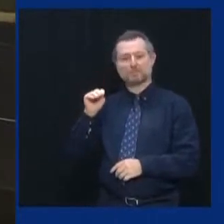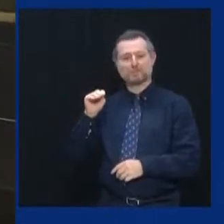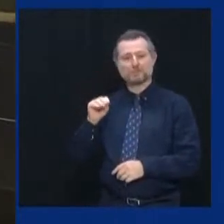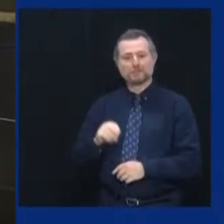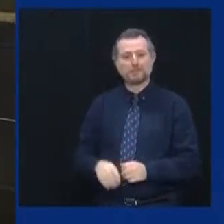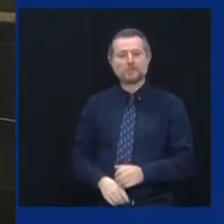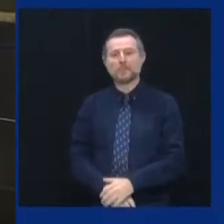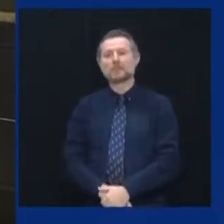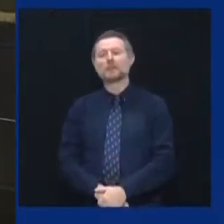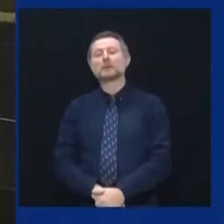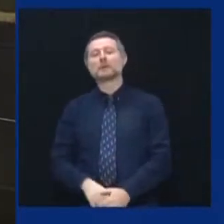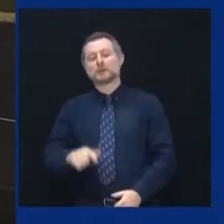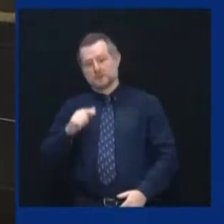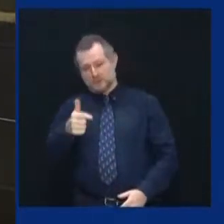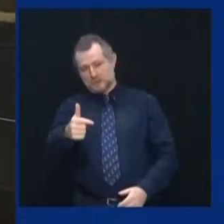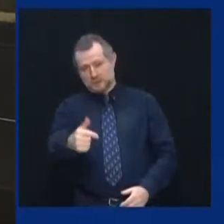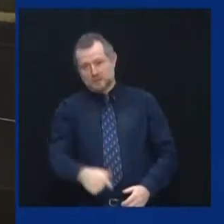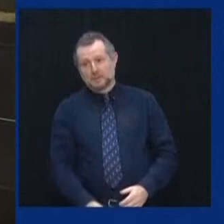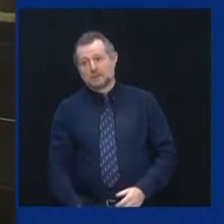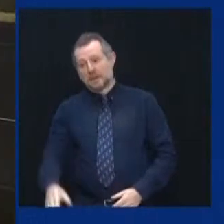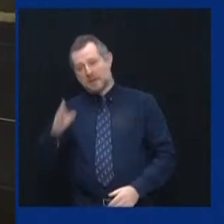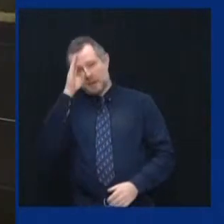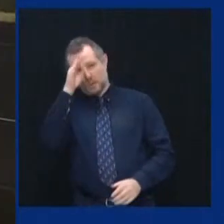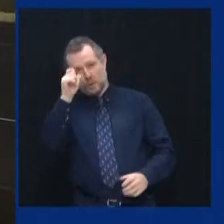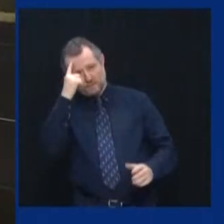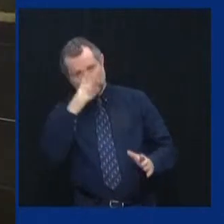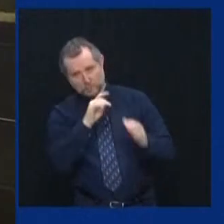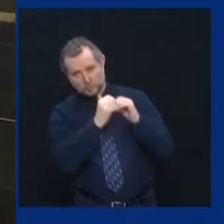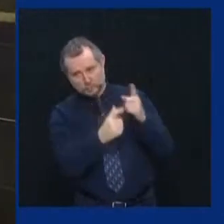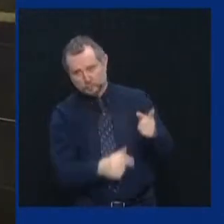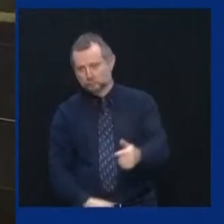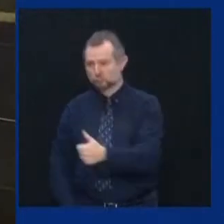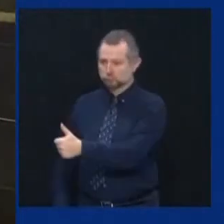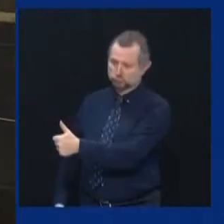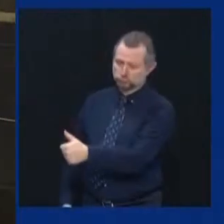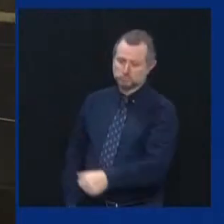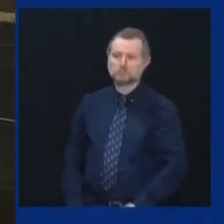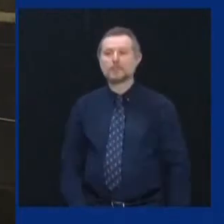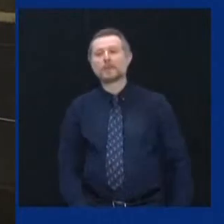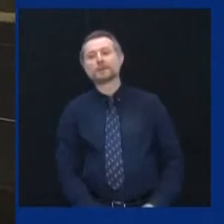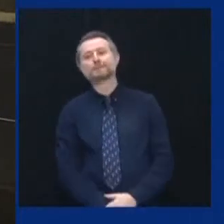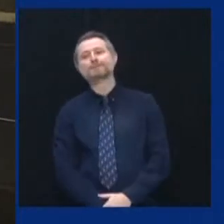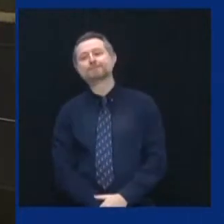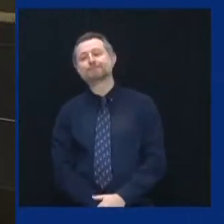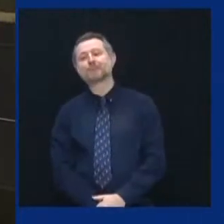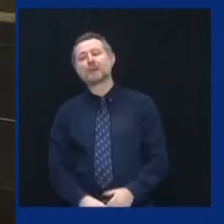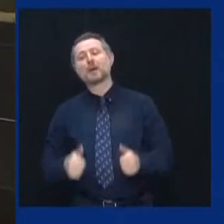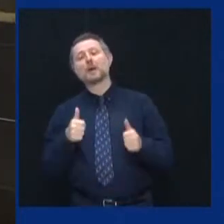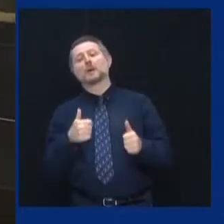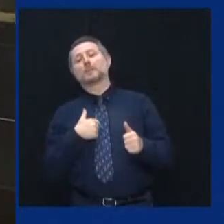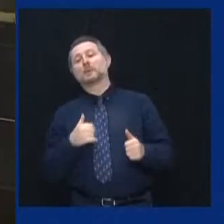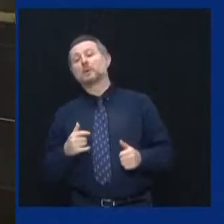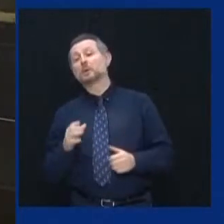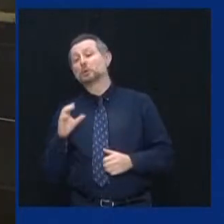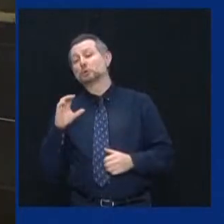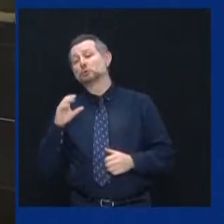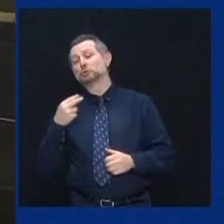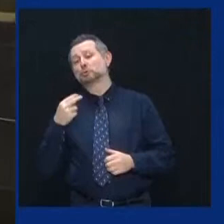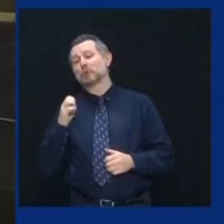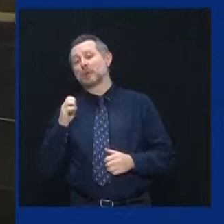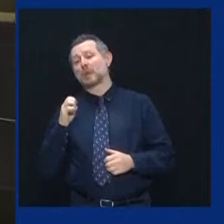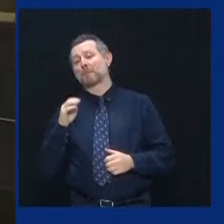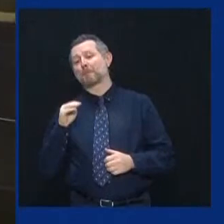microphone. Hi, Governor. How are you? How are you? Good. Chemung County has been in the orange